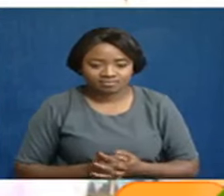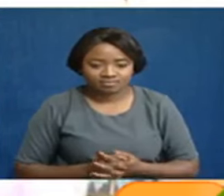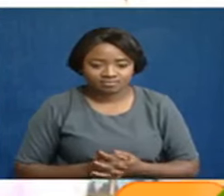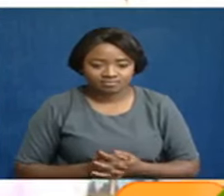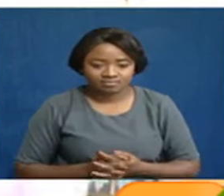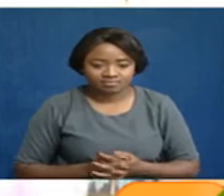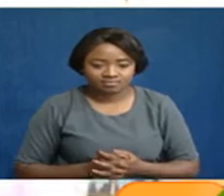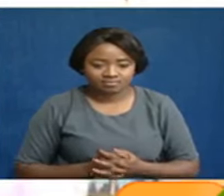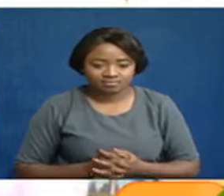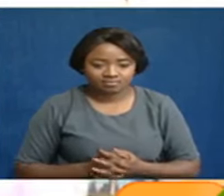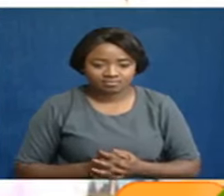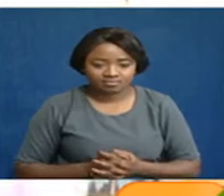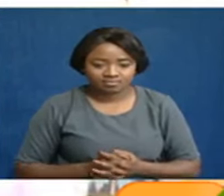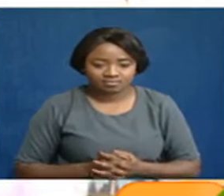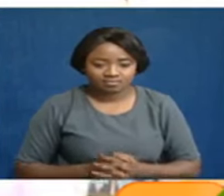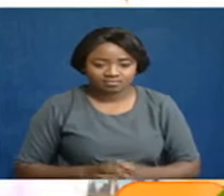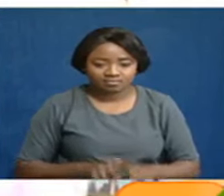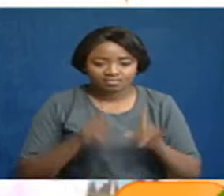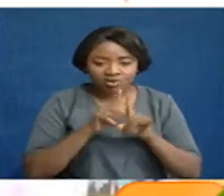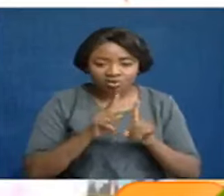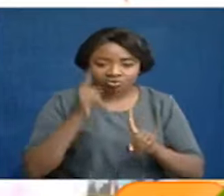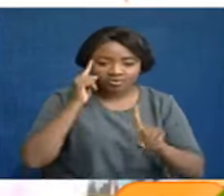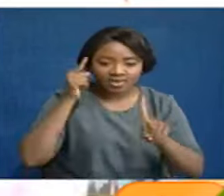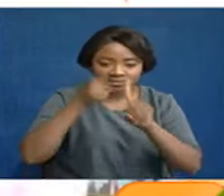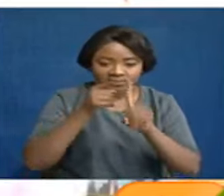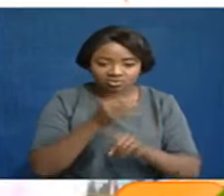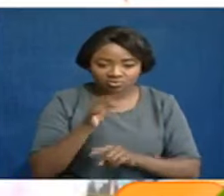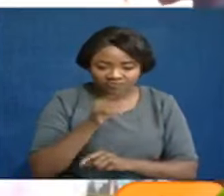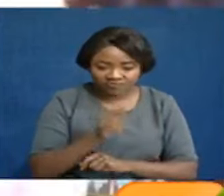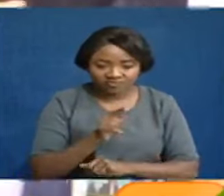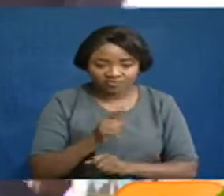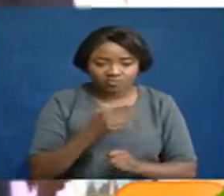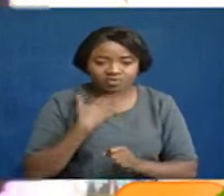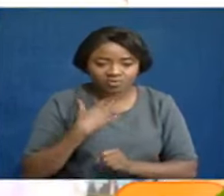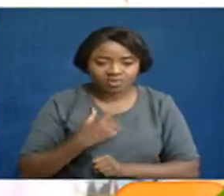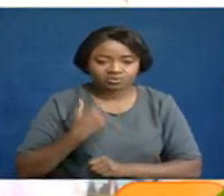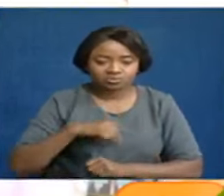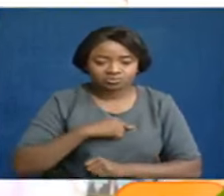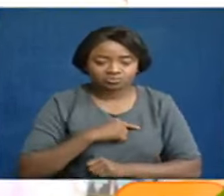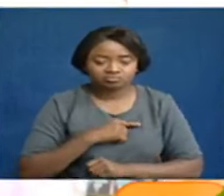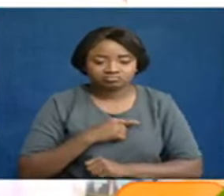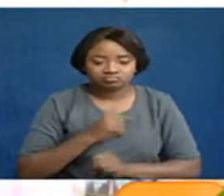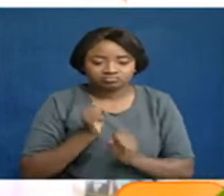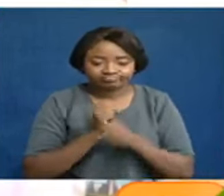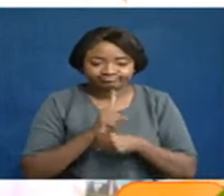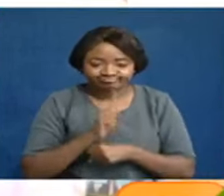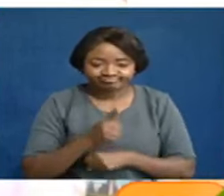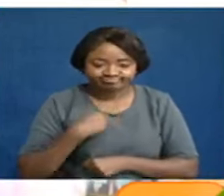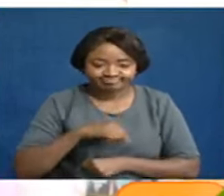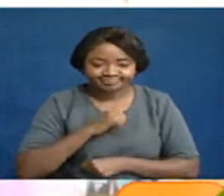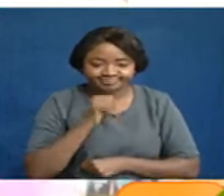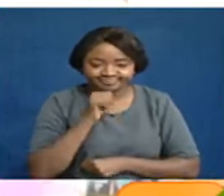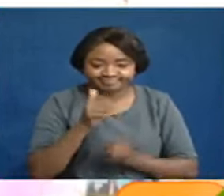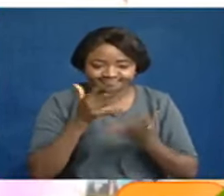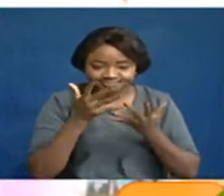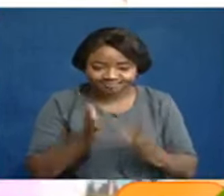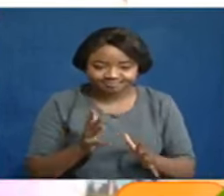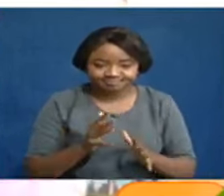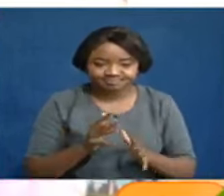what the intention of this is also to ensure that we don't lose on the